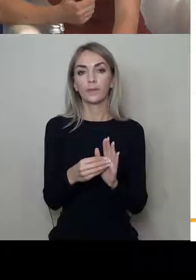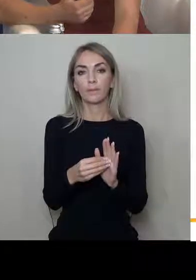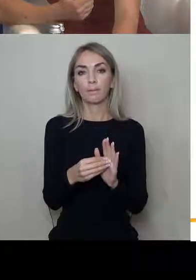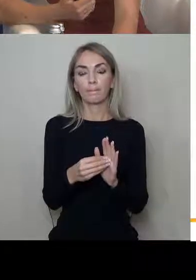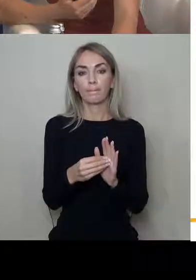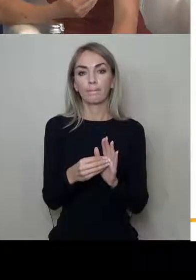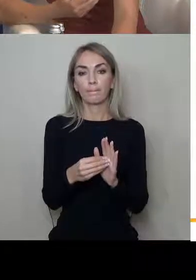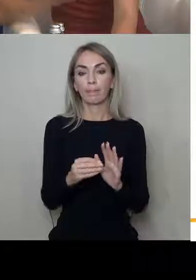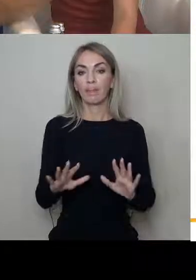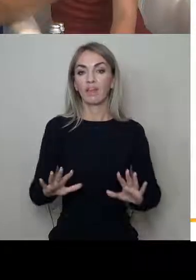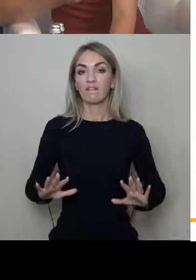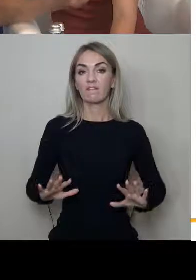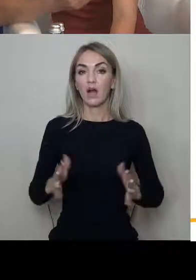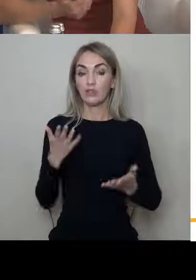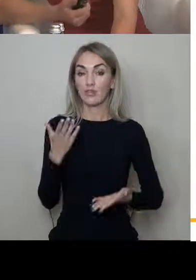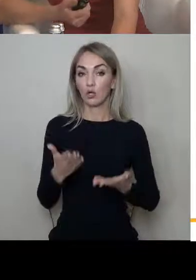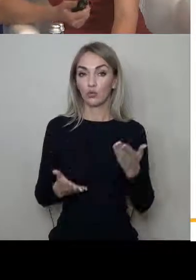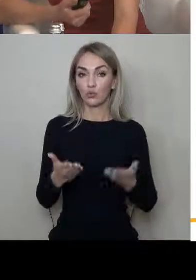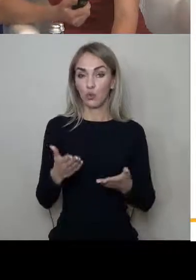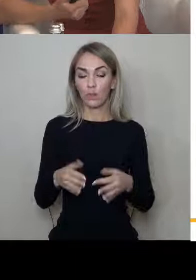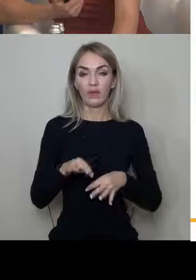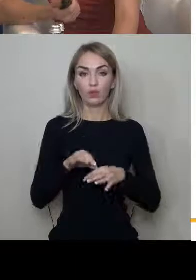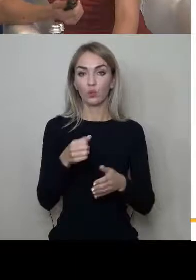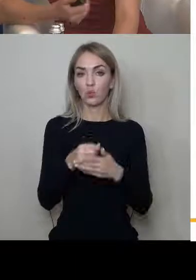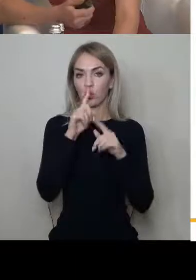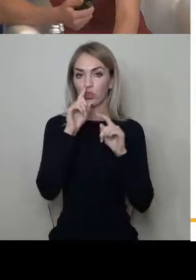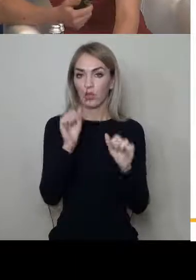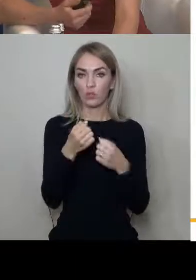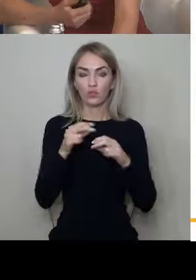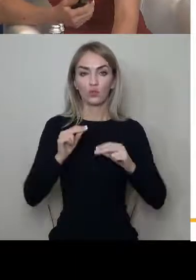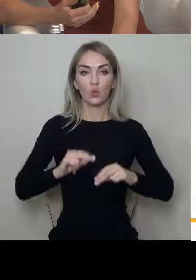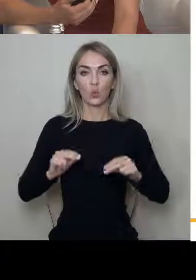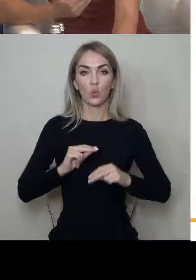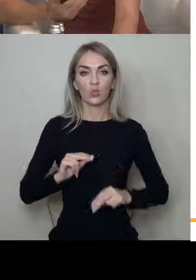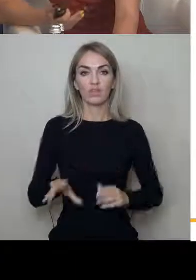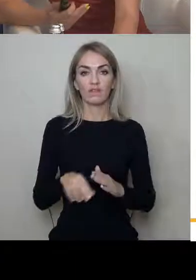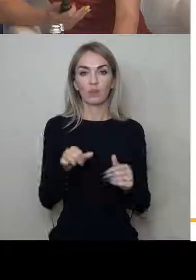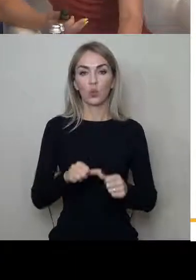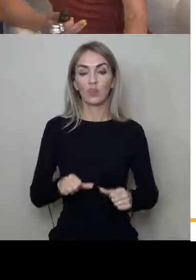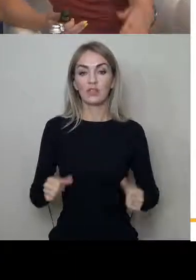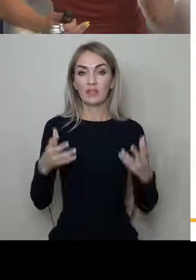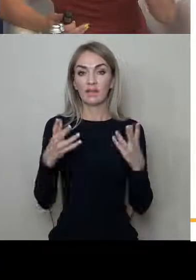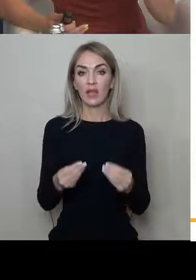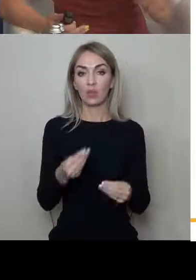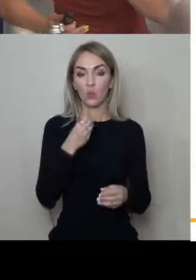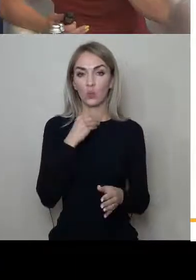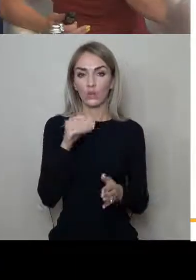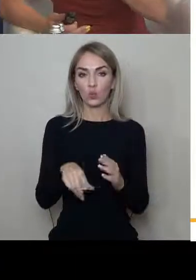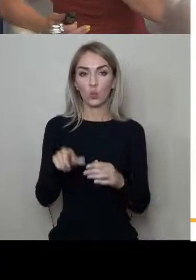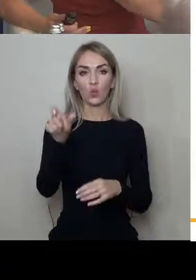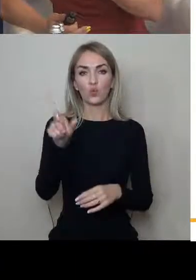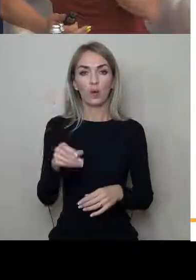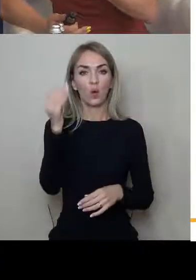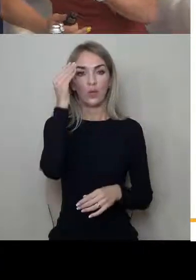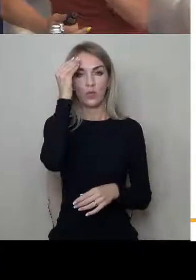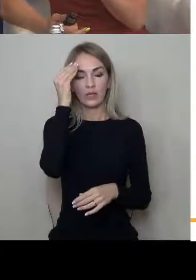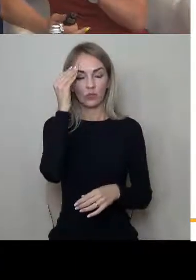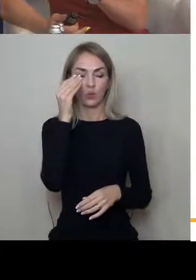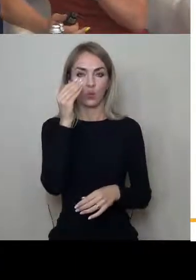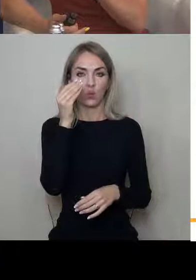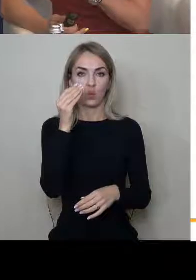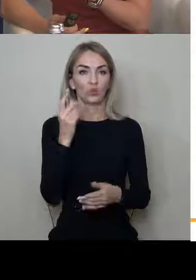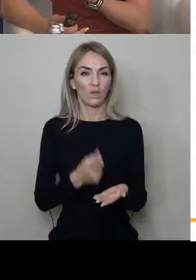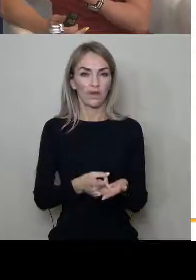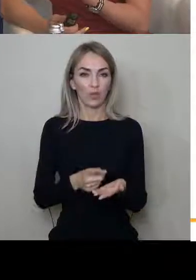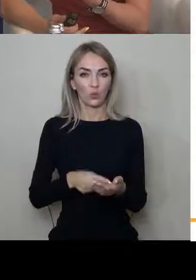reasons, in case if that has led to an impossibility for an election commission to work on the